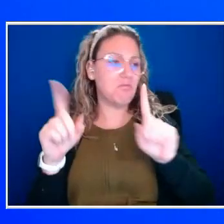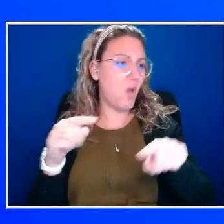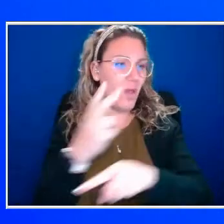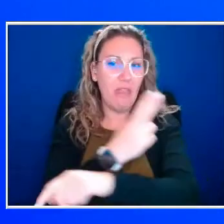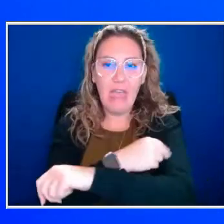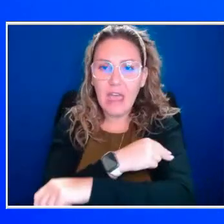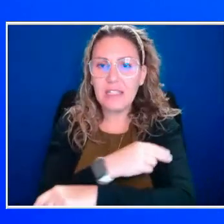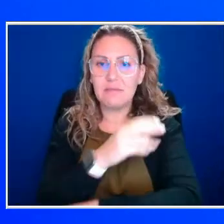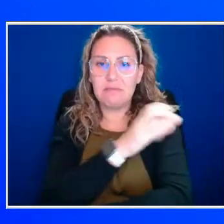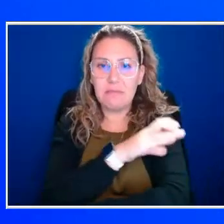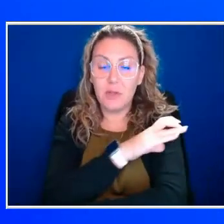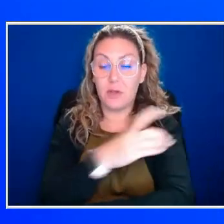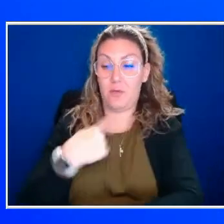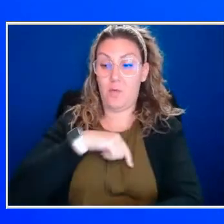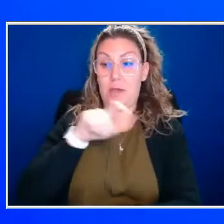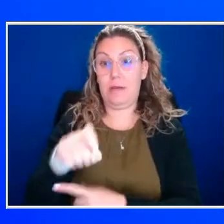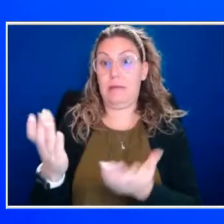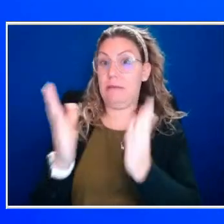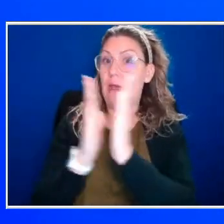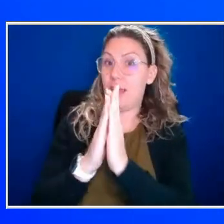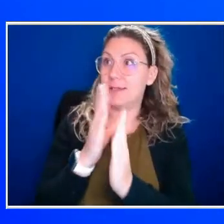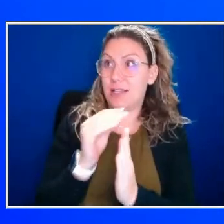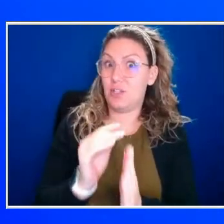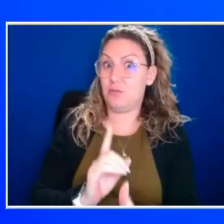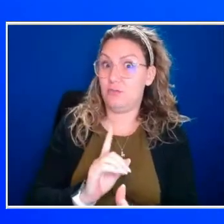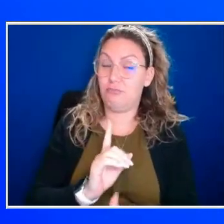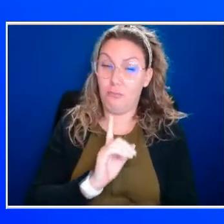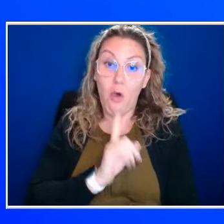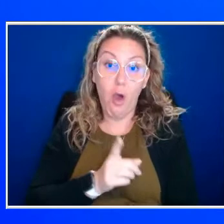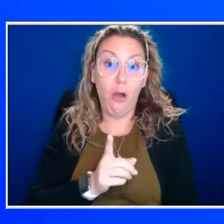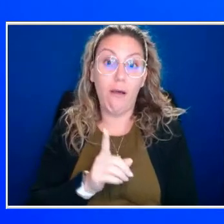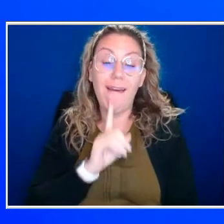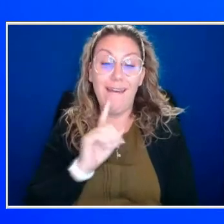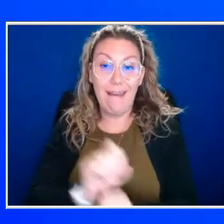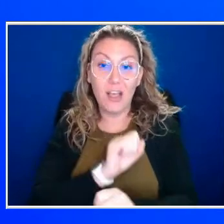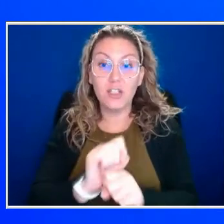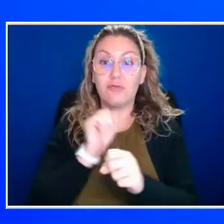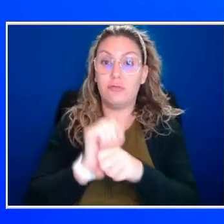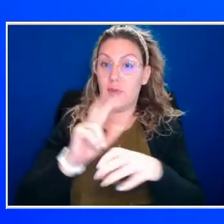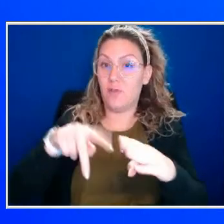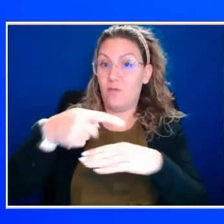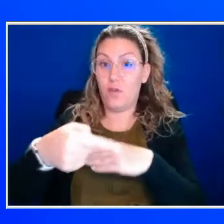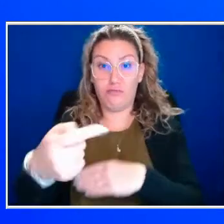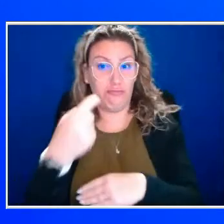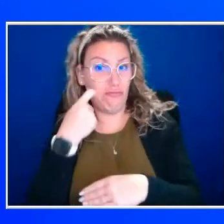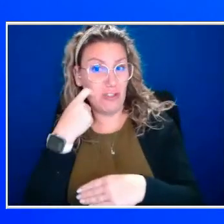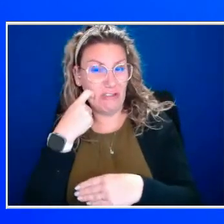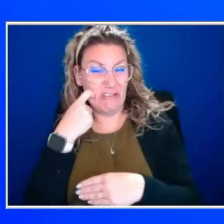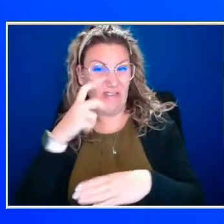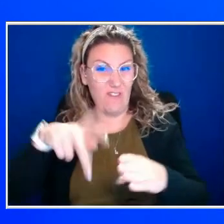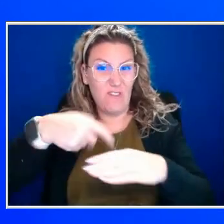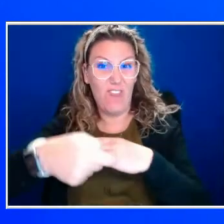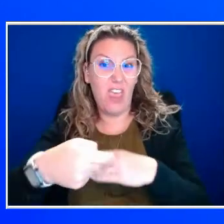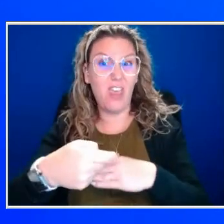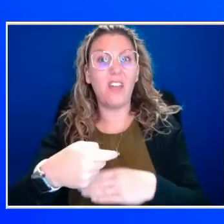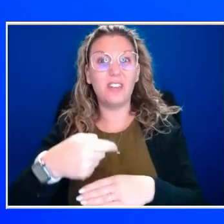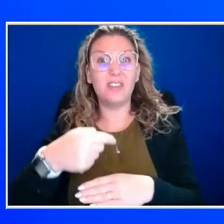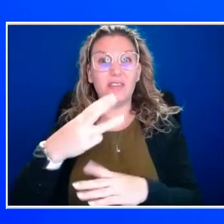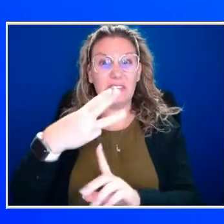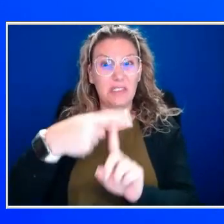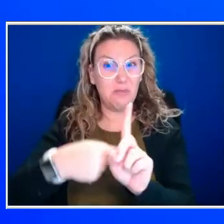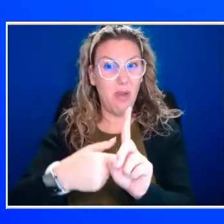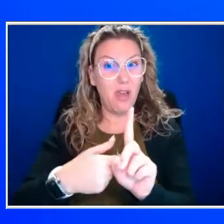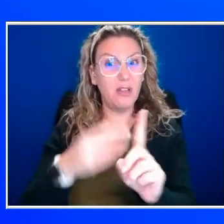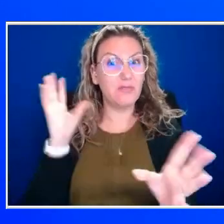be asking and are asking, you know, have you fallen in the last 6 months? And that also should help bring up some flags for